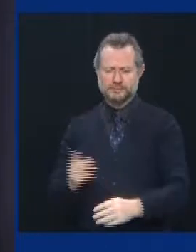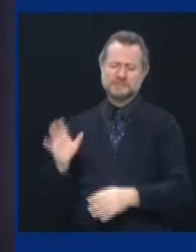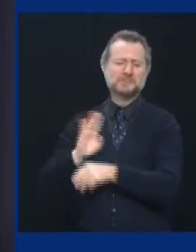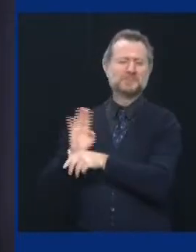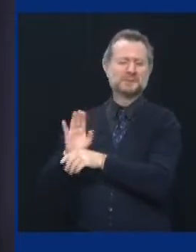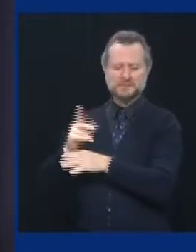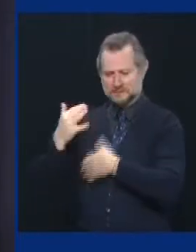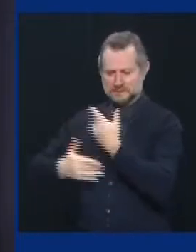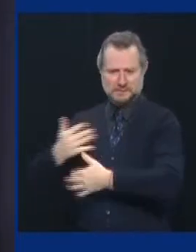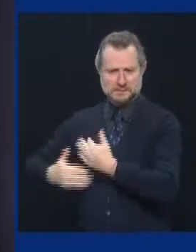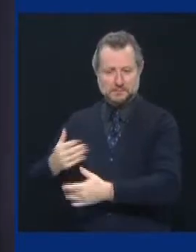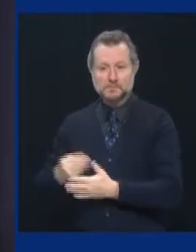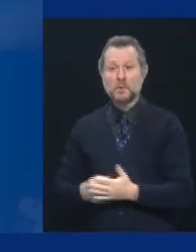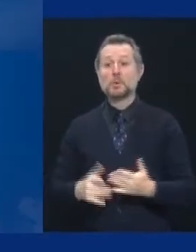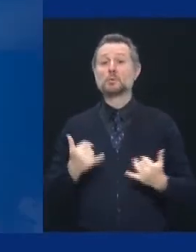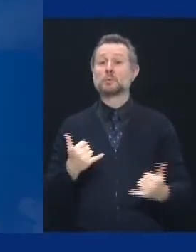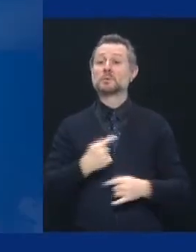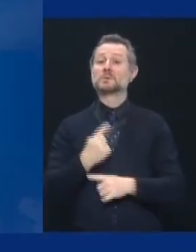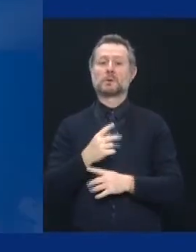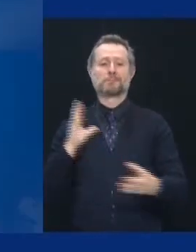Today is day 324.